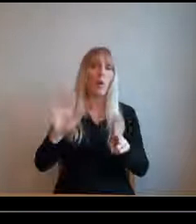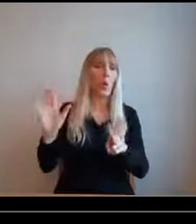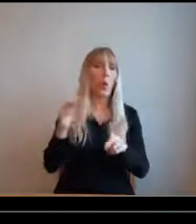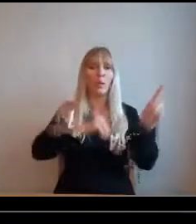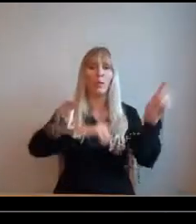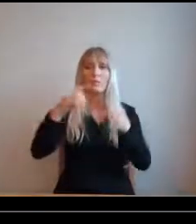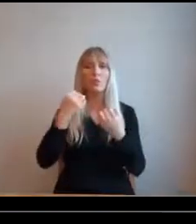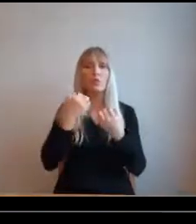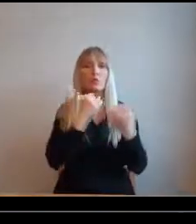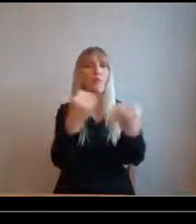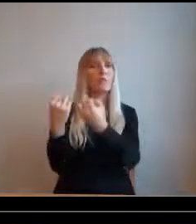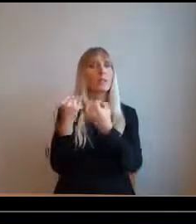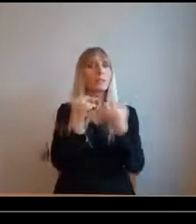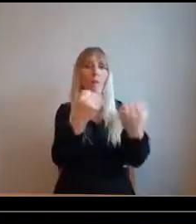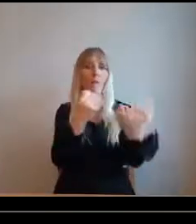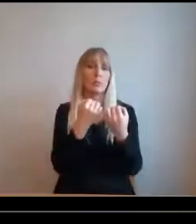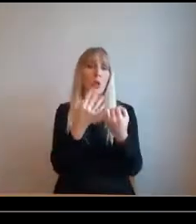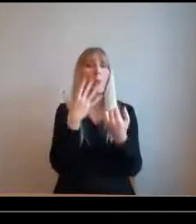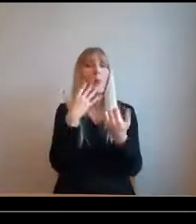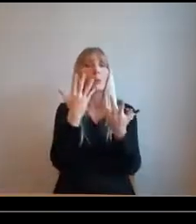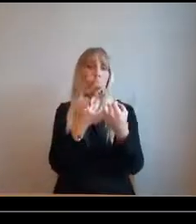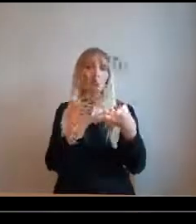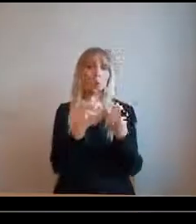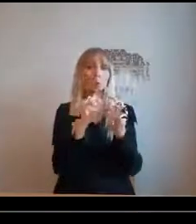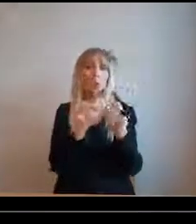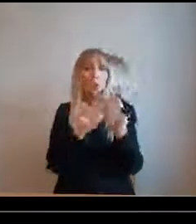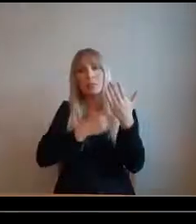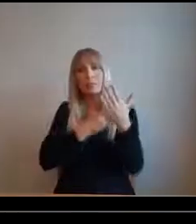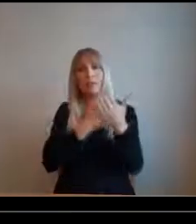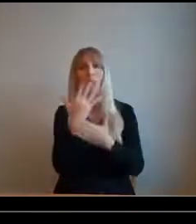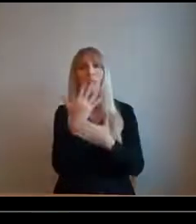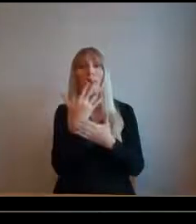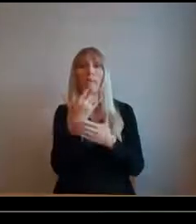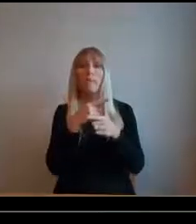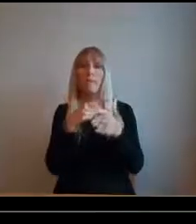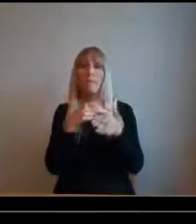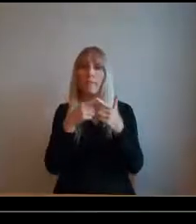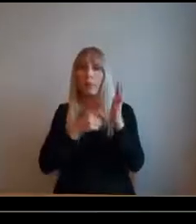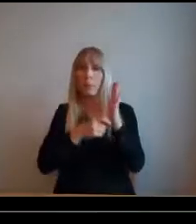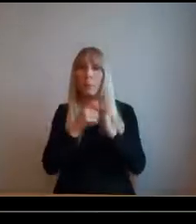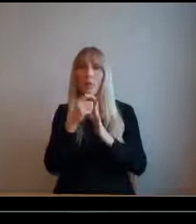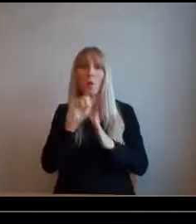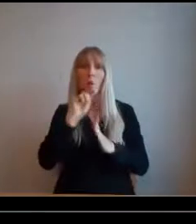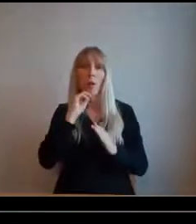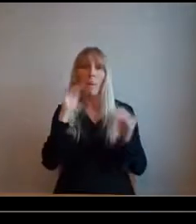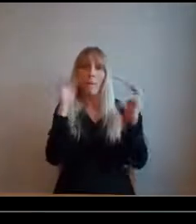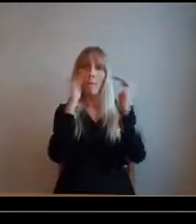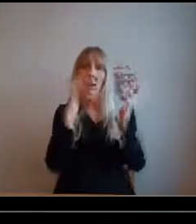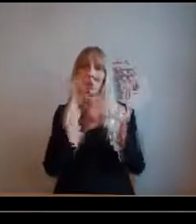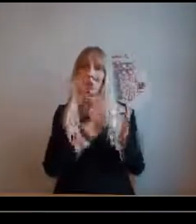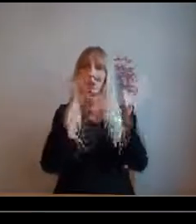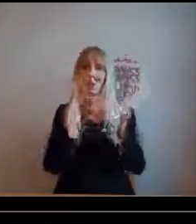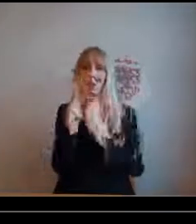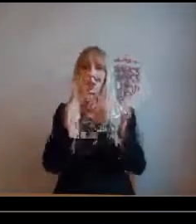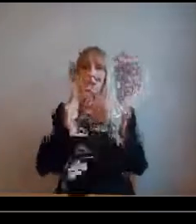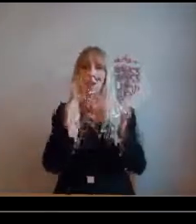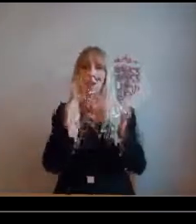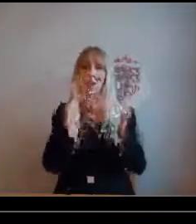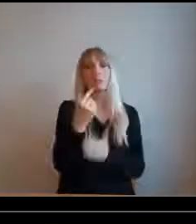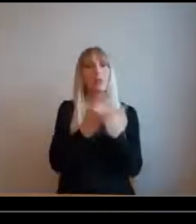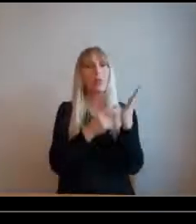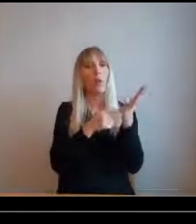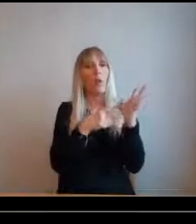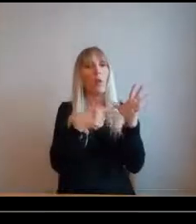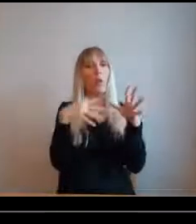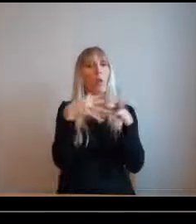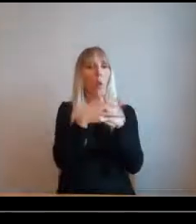evolve and design standards continue to evolve, it will be built in line with those latest standards. Thank you for clarifying that. I know it's